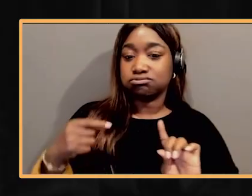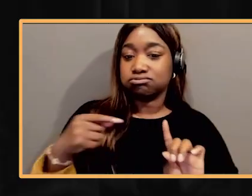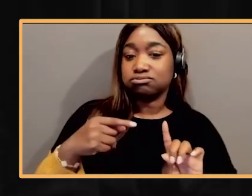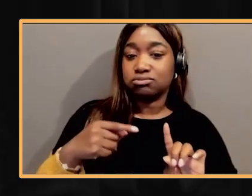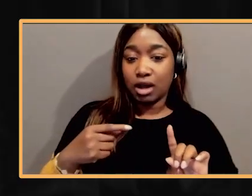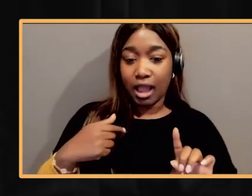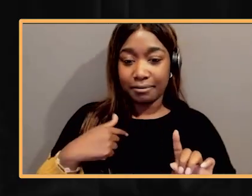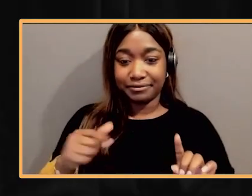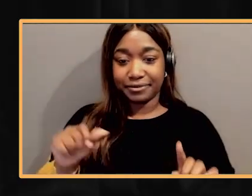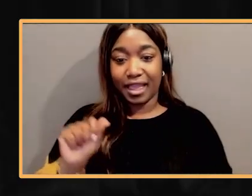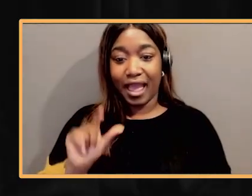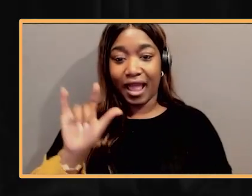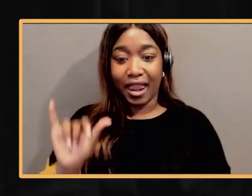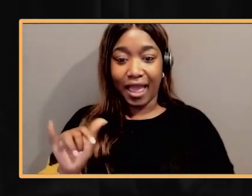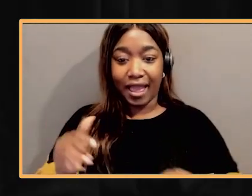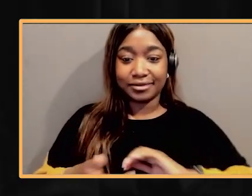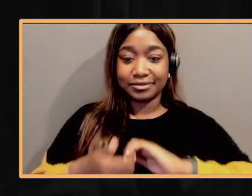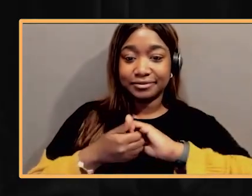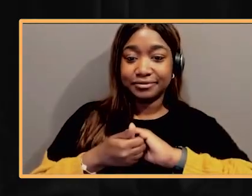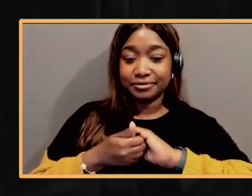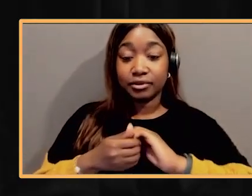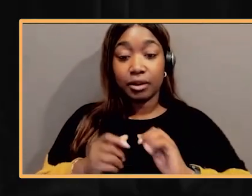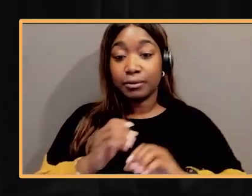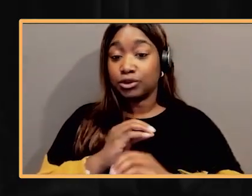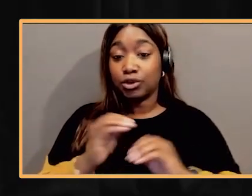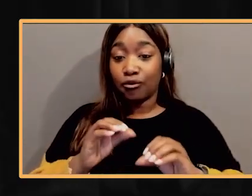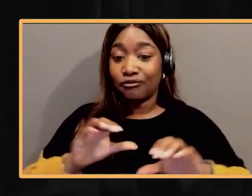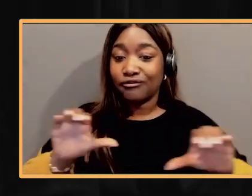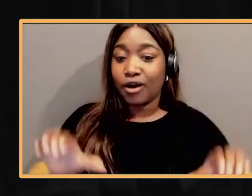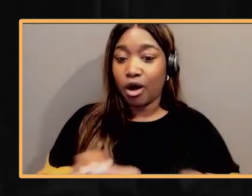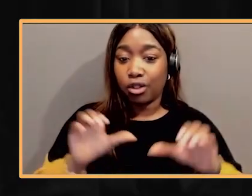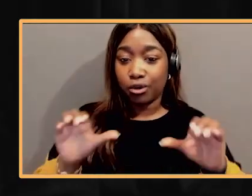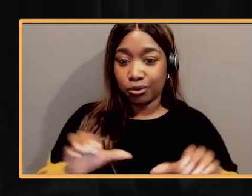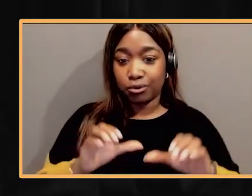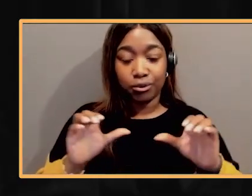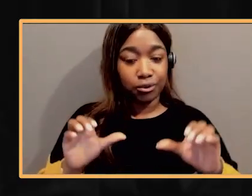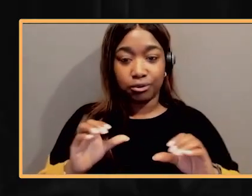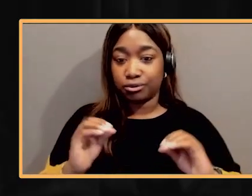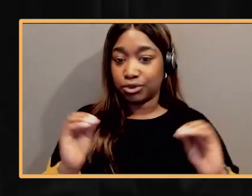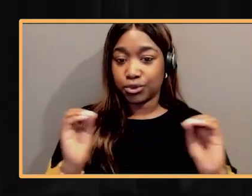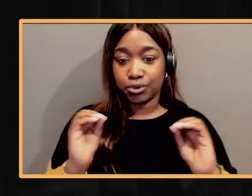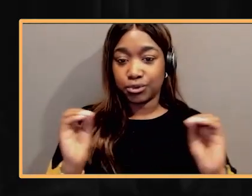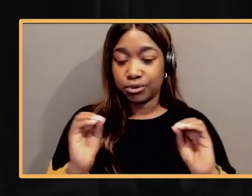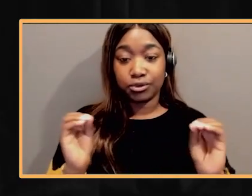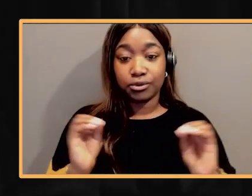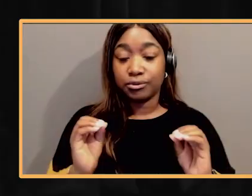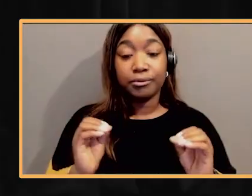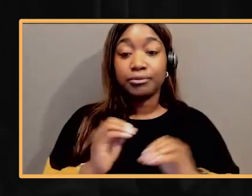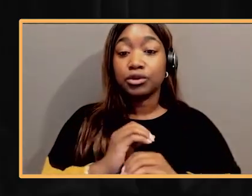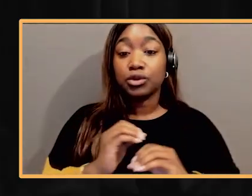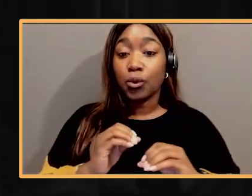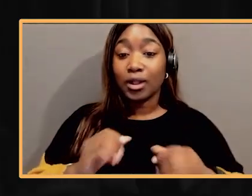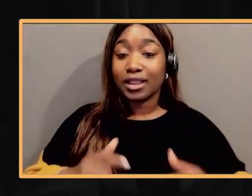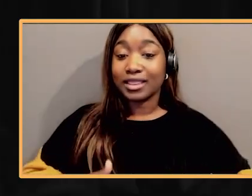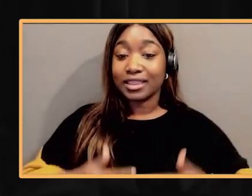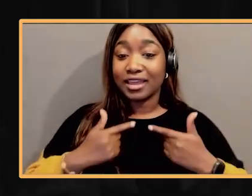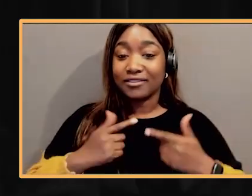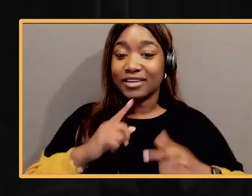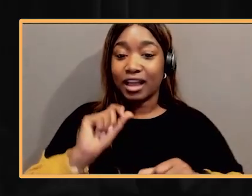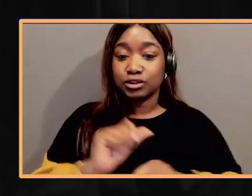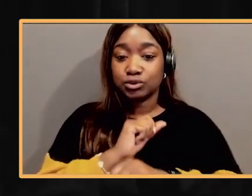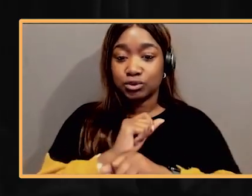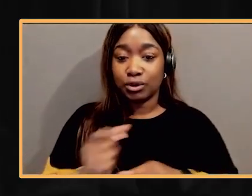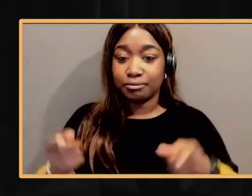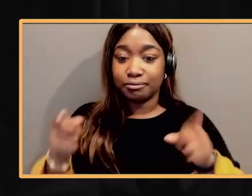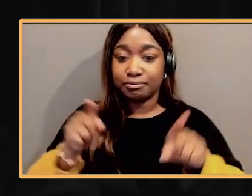something. But there's no follow through, right? So there's no lived actual manifestation of the